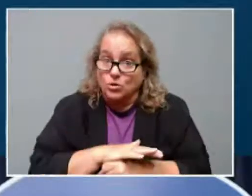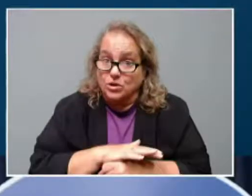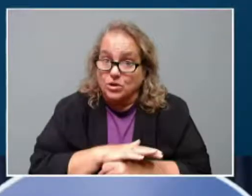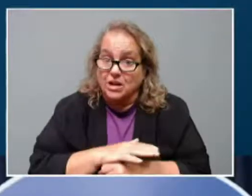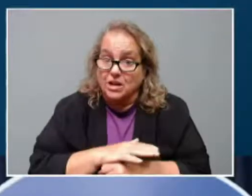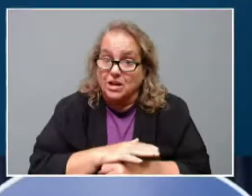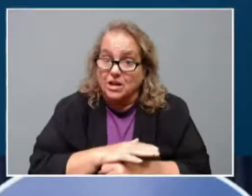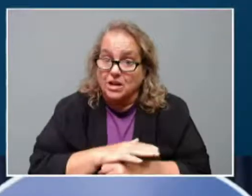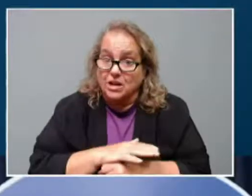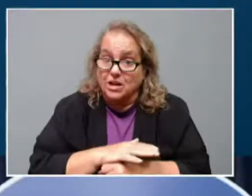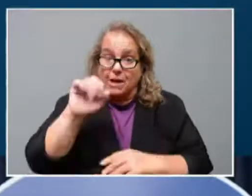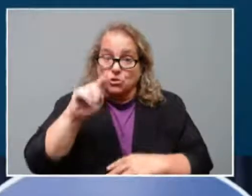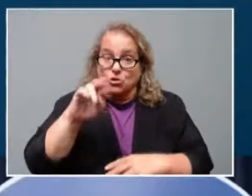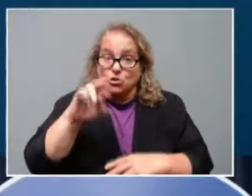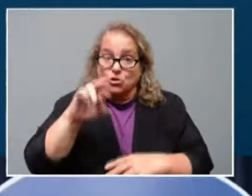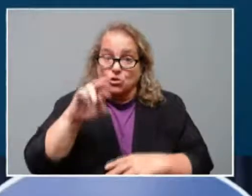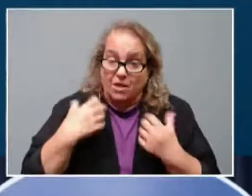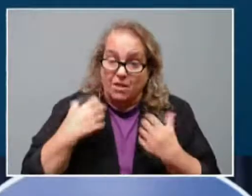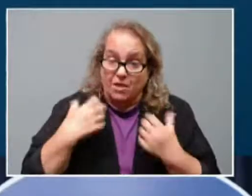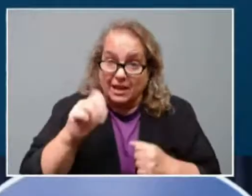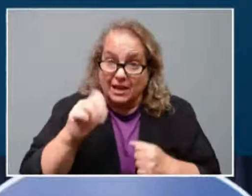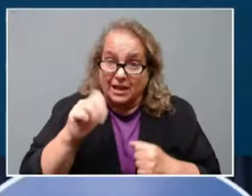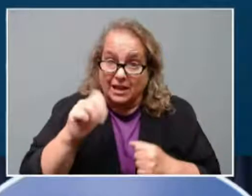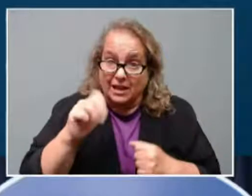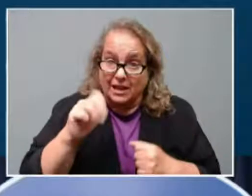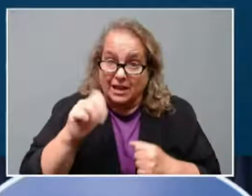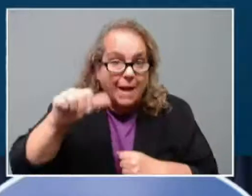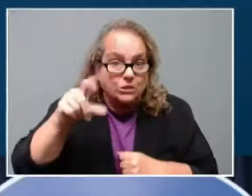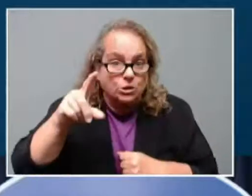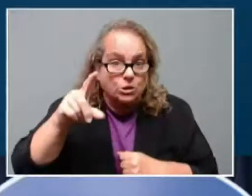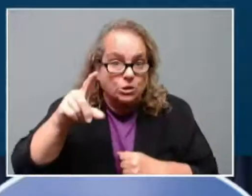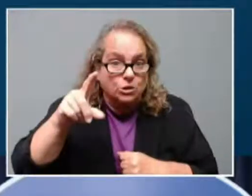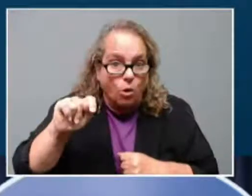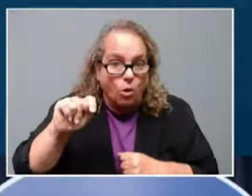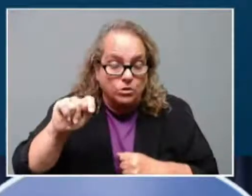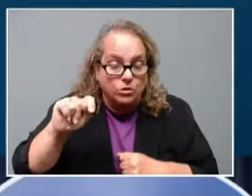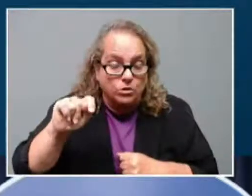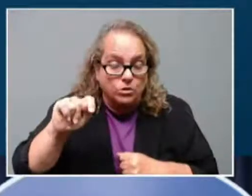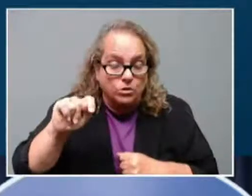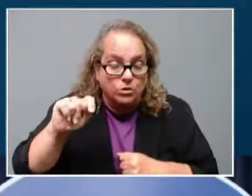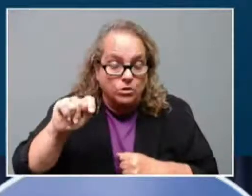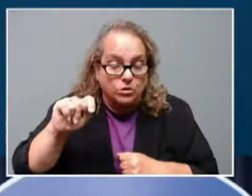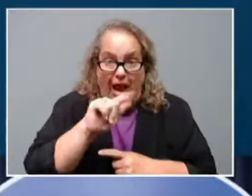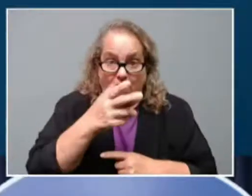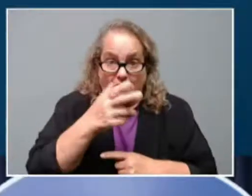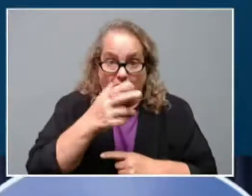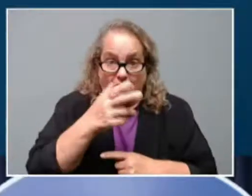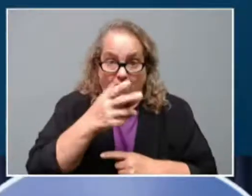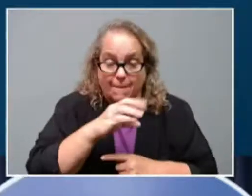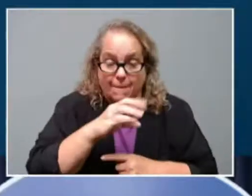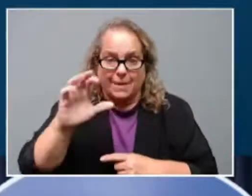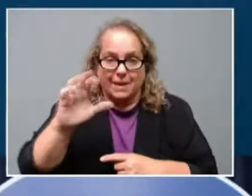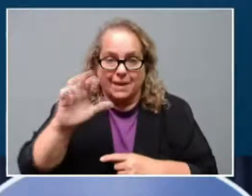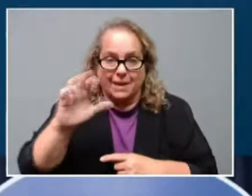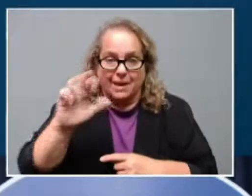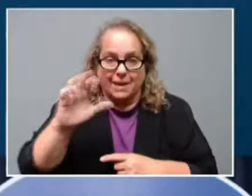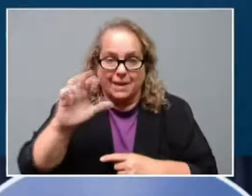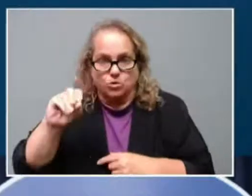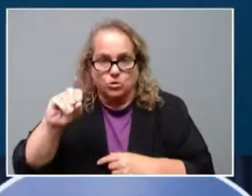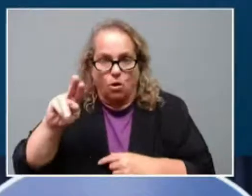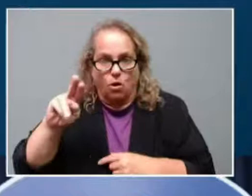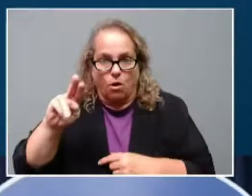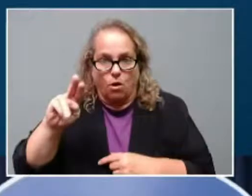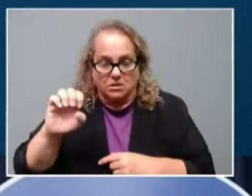and Passport Health Plan by Molina. Plans are also available from Anthem and CareSource. These are the most options on